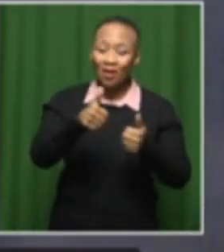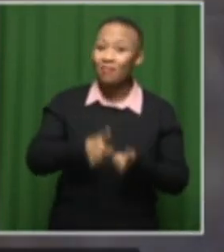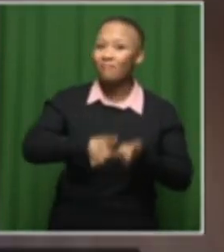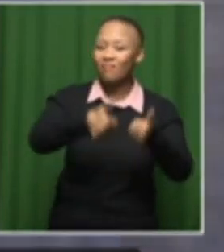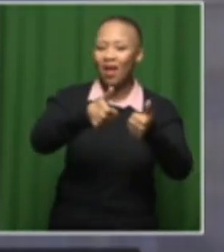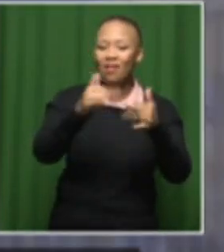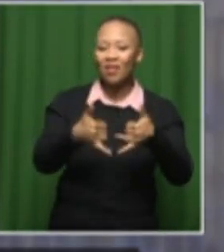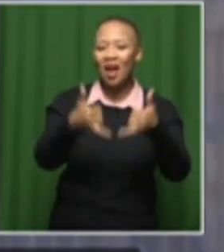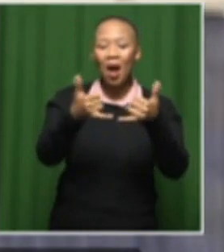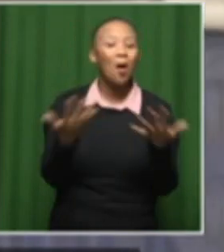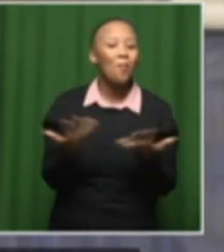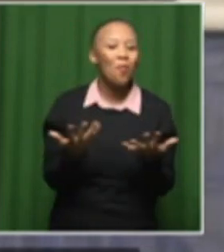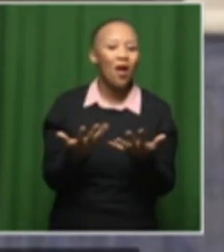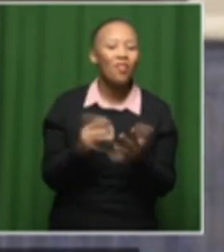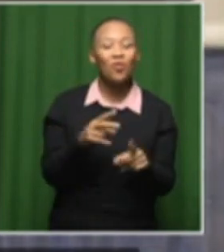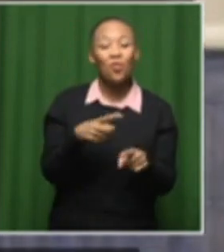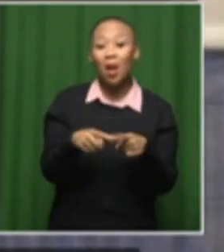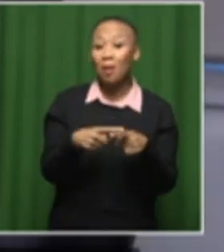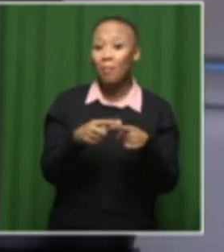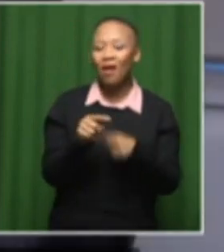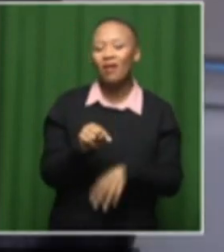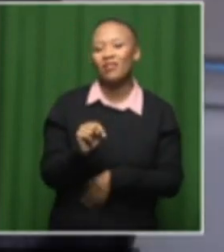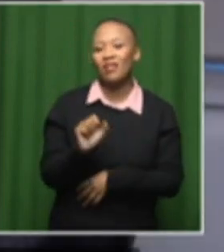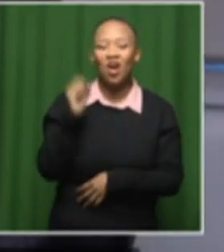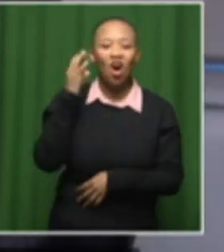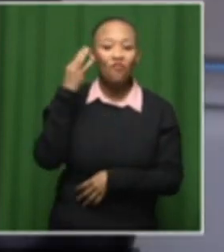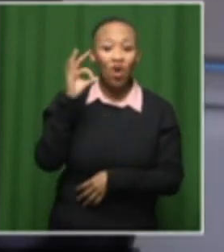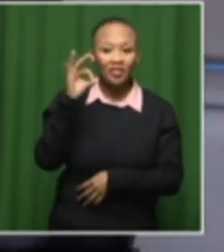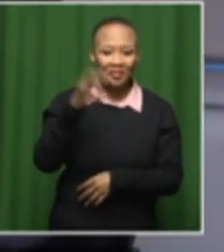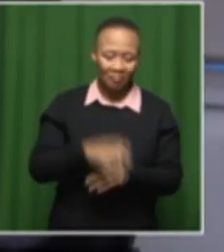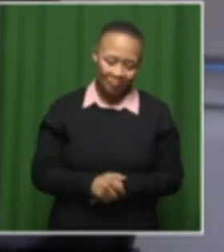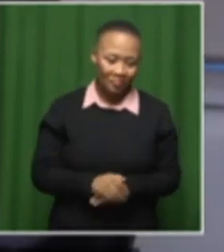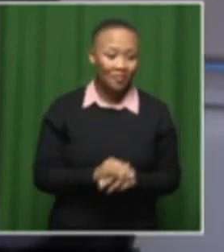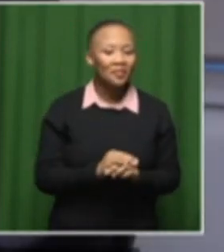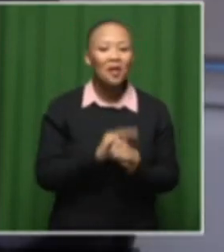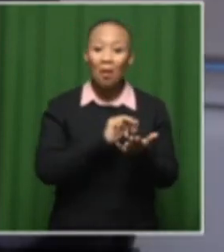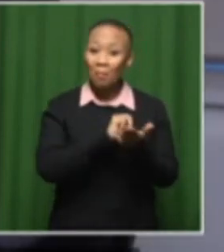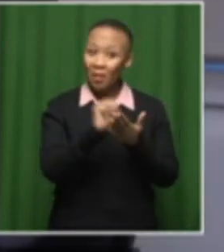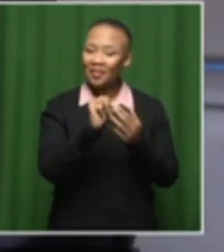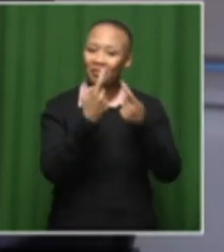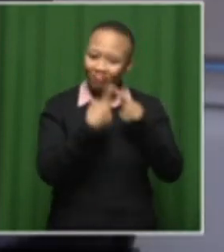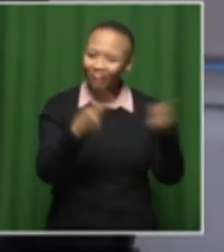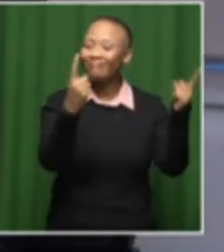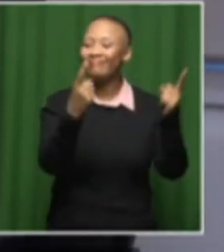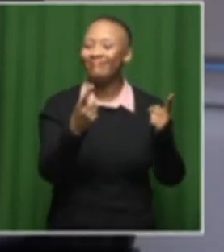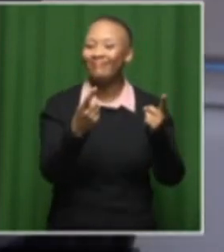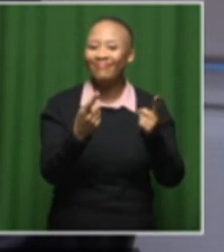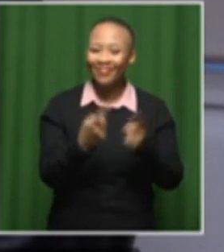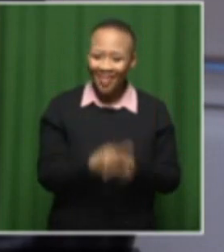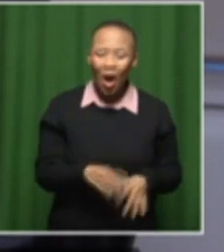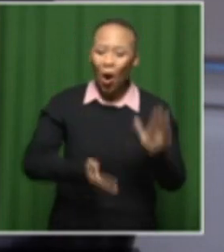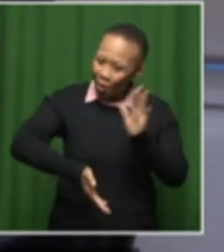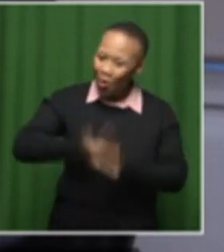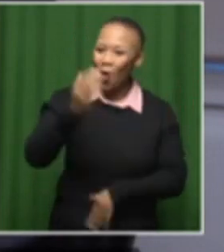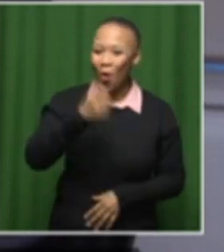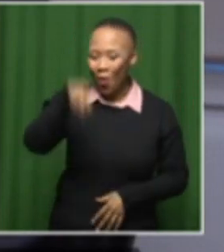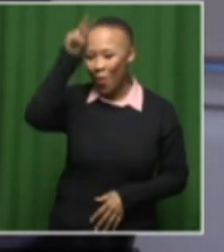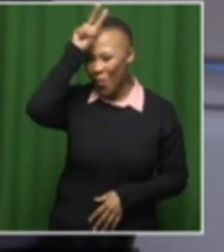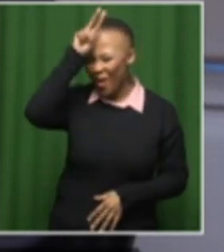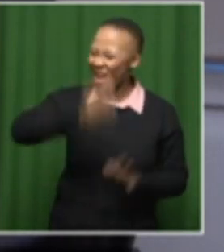France. My message is simple to the Springbok: go Bokke, go and win